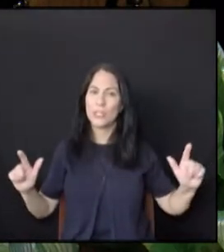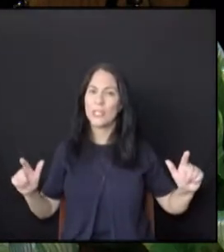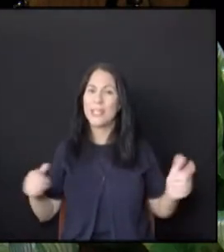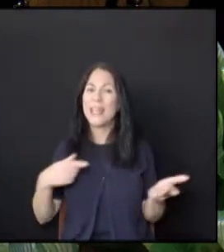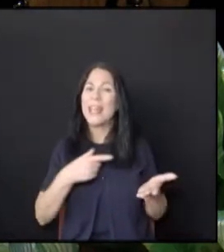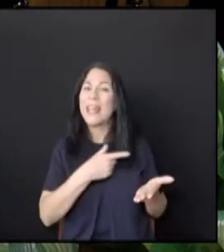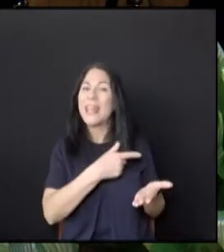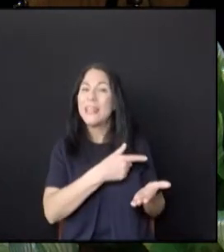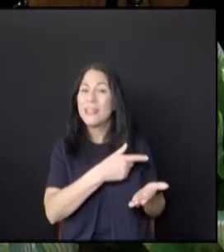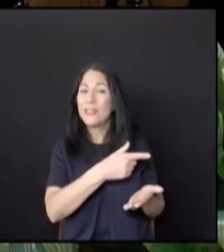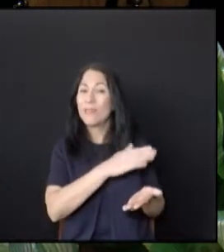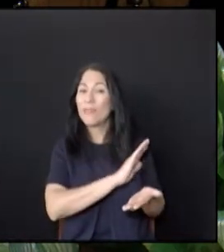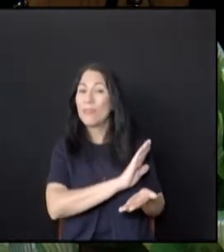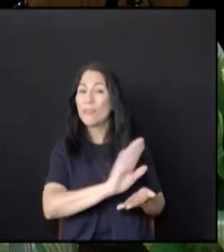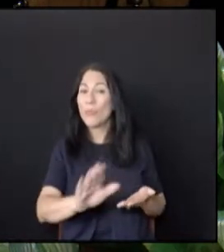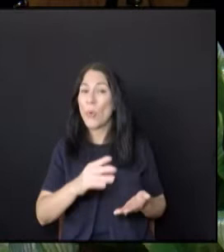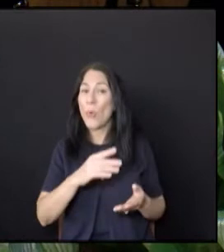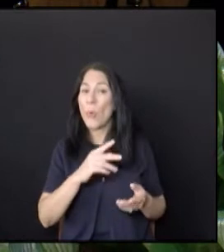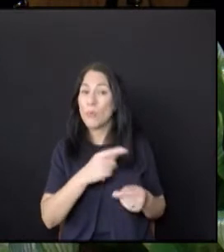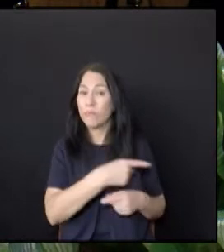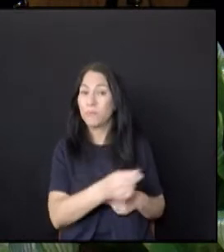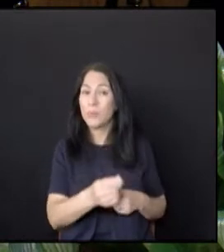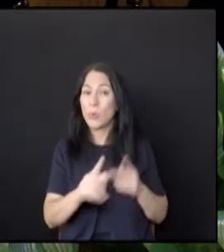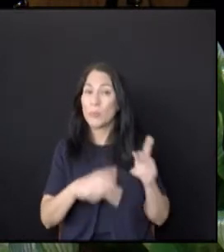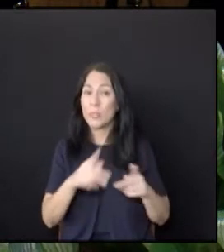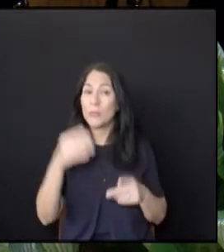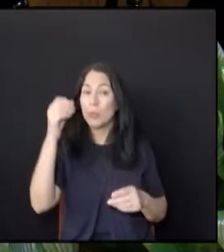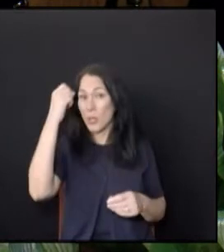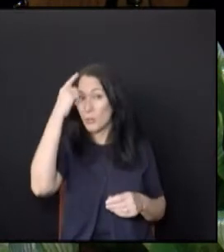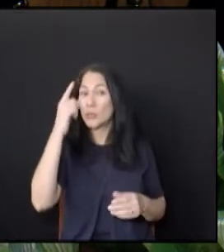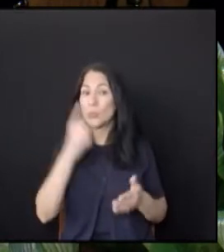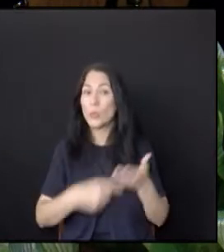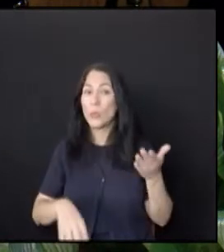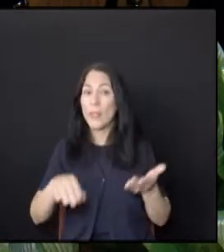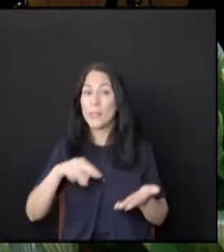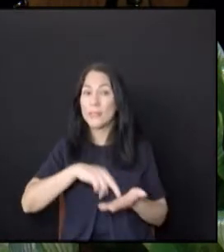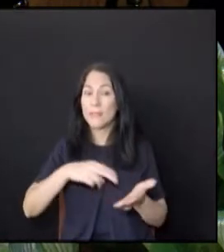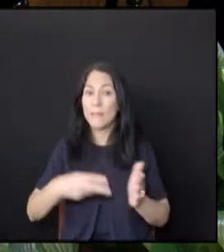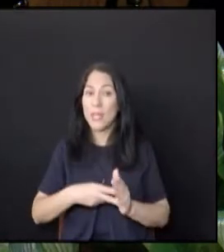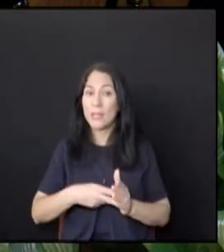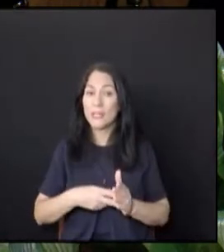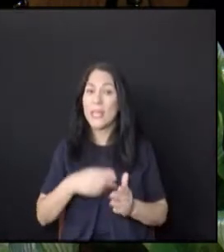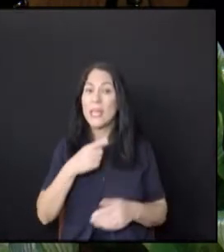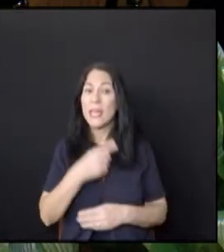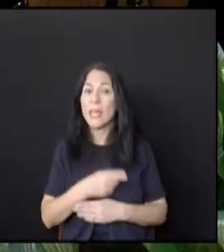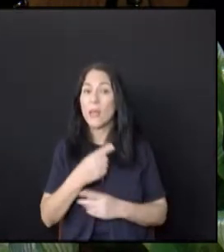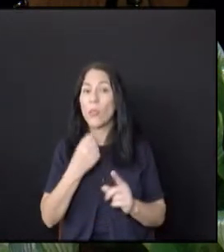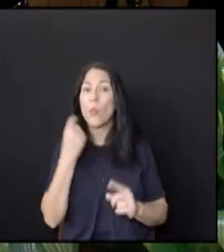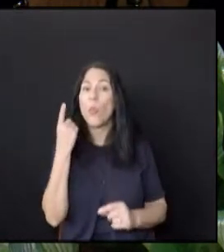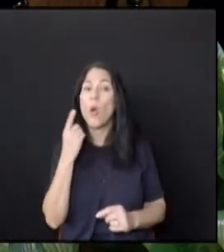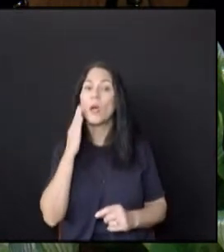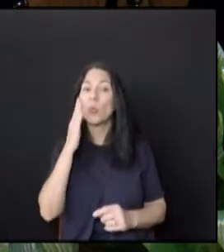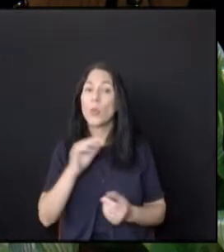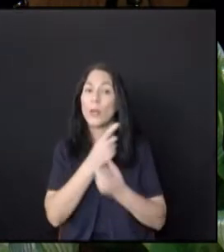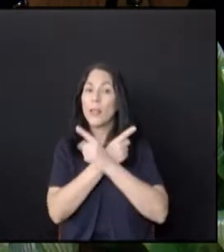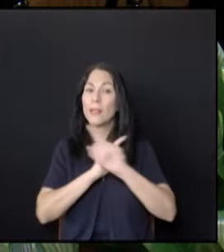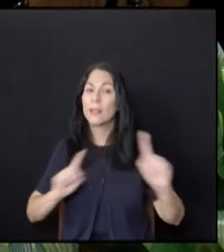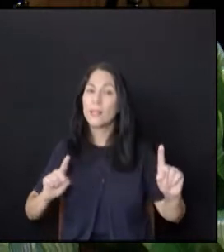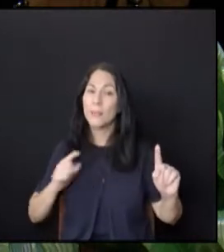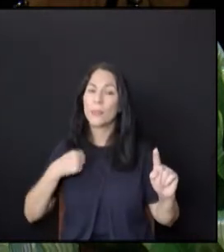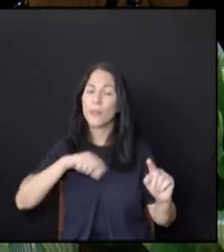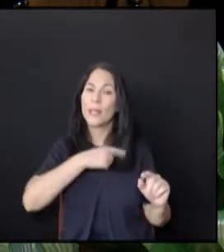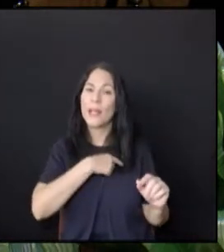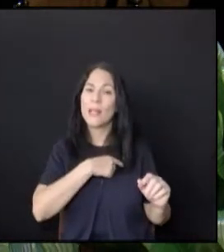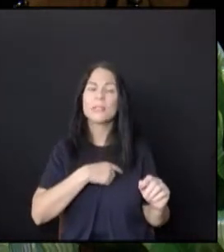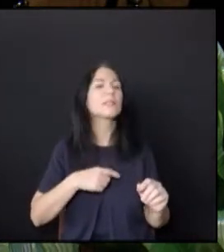what this means. Here comes the one who shall free us. Here comes the one who should liberate us. And the crowds that went before him, verse 9, and that